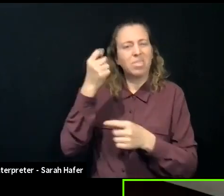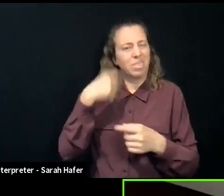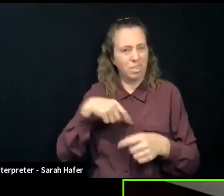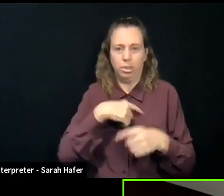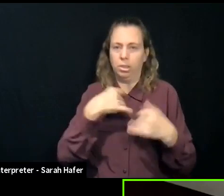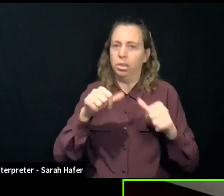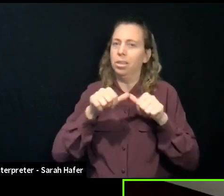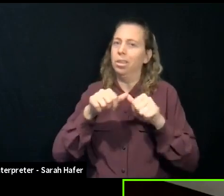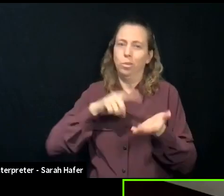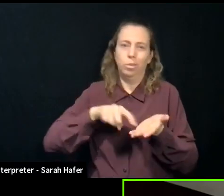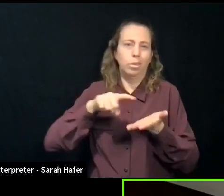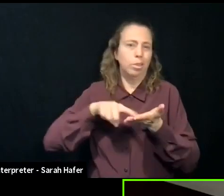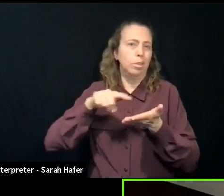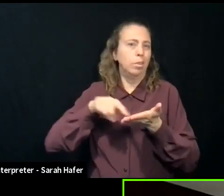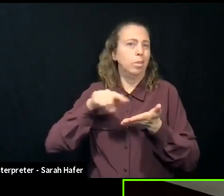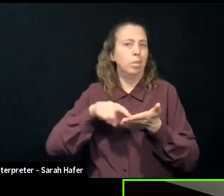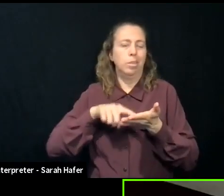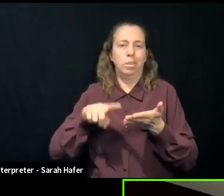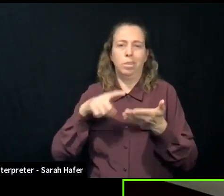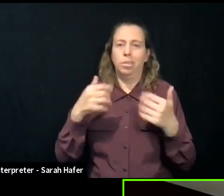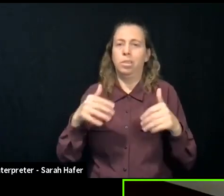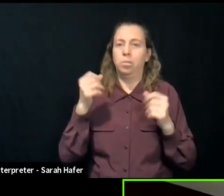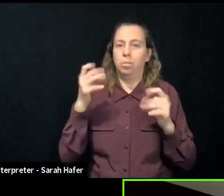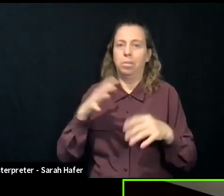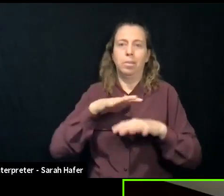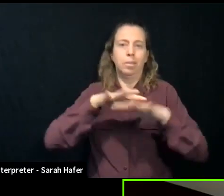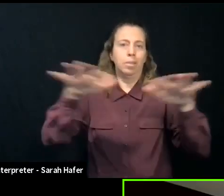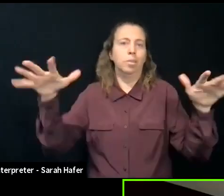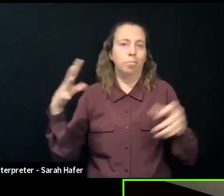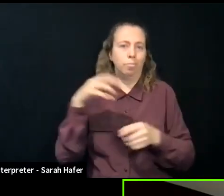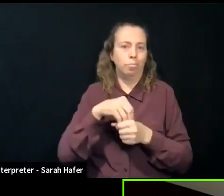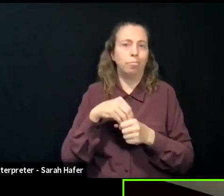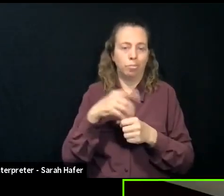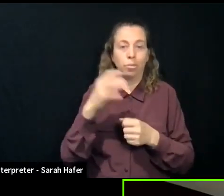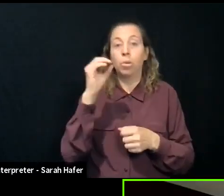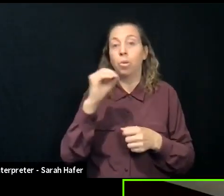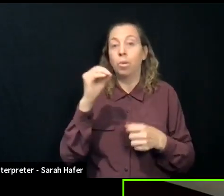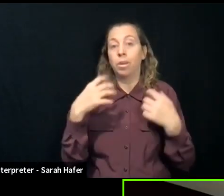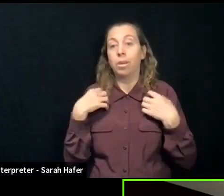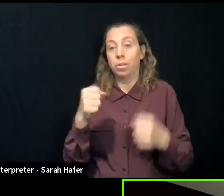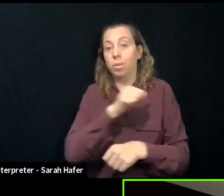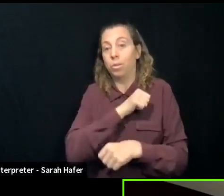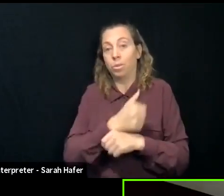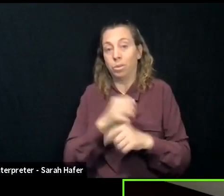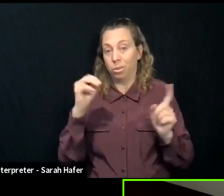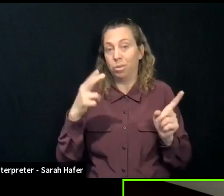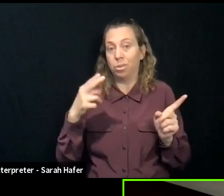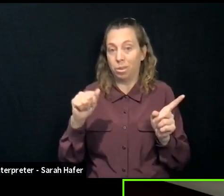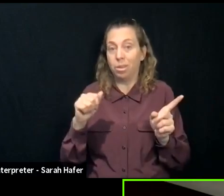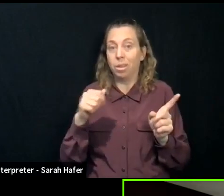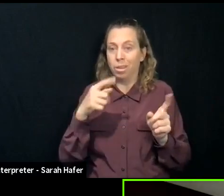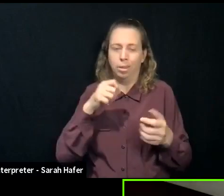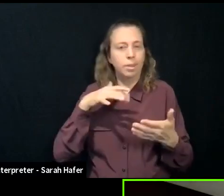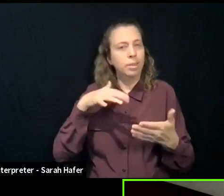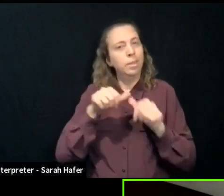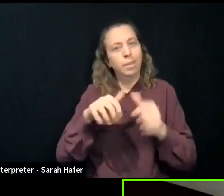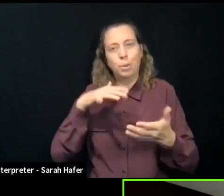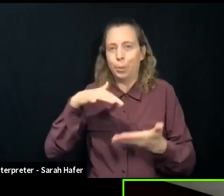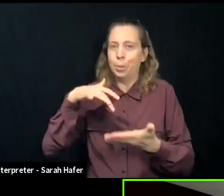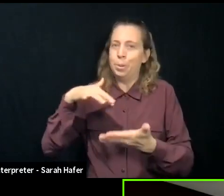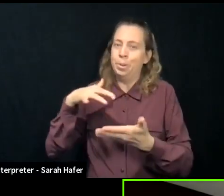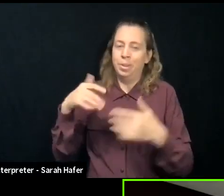are doing just that, including Oregon Health Authority. We're actually launching a special study to look at this